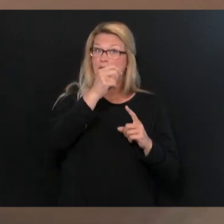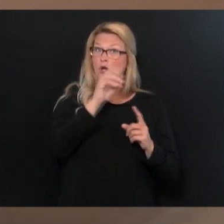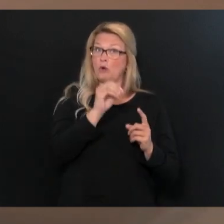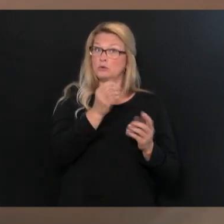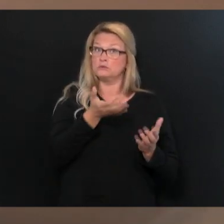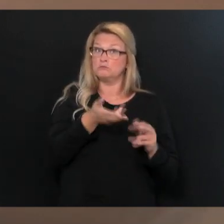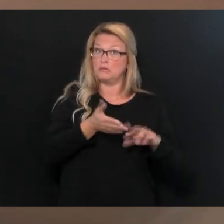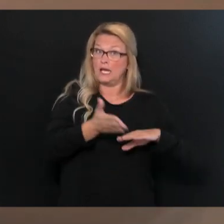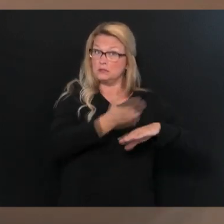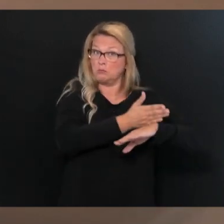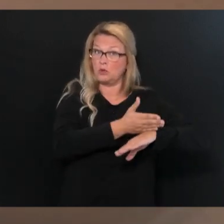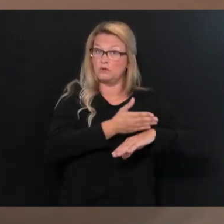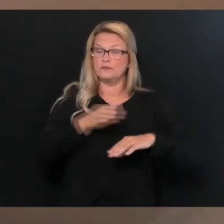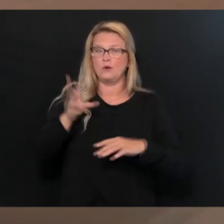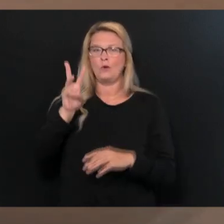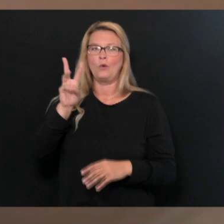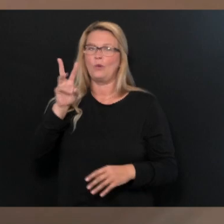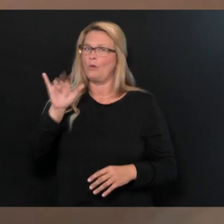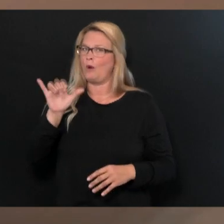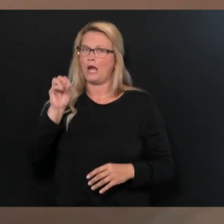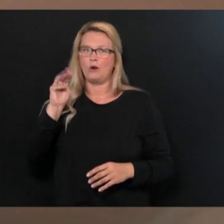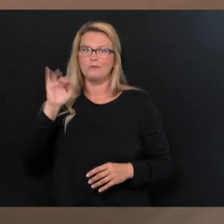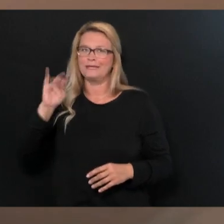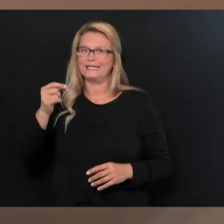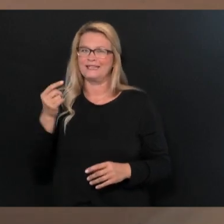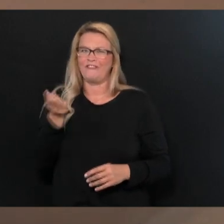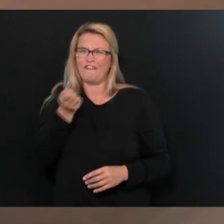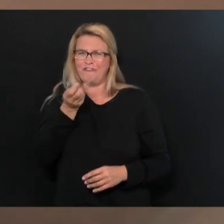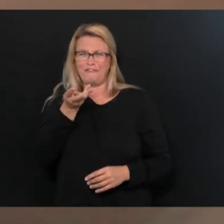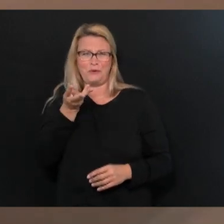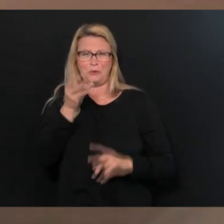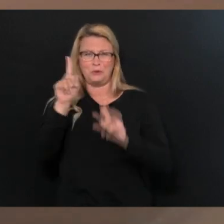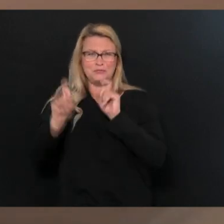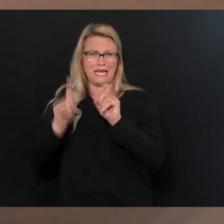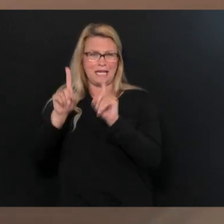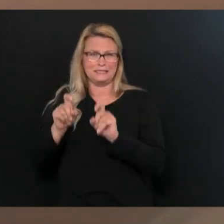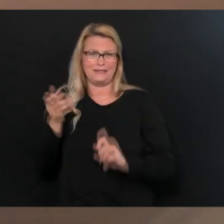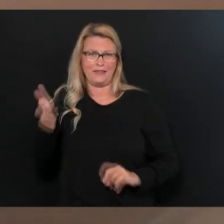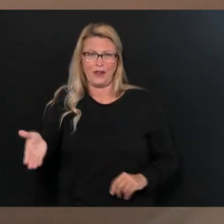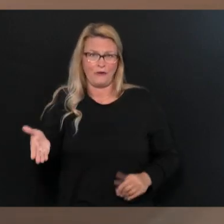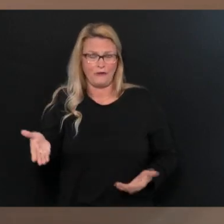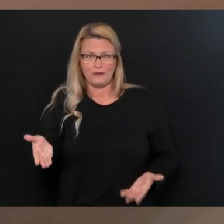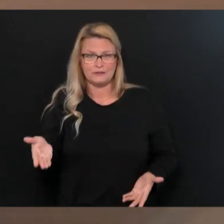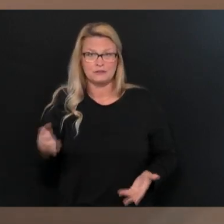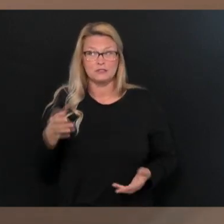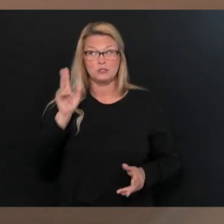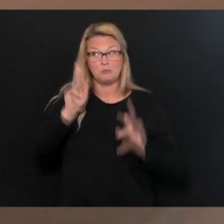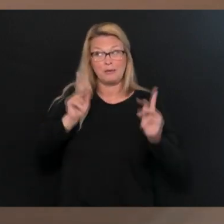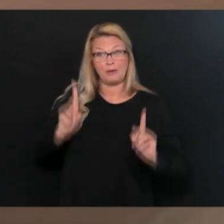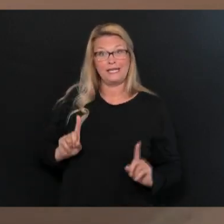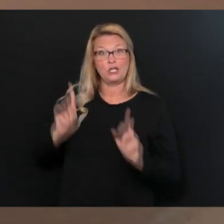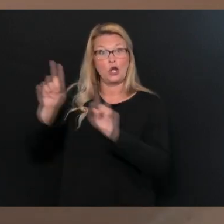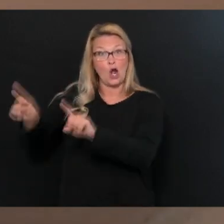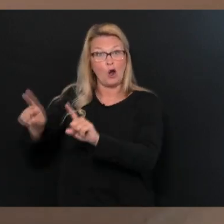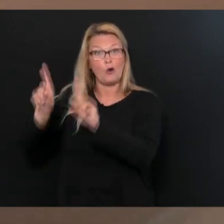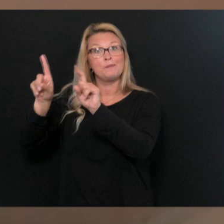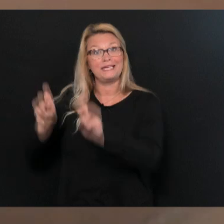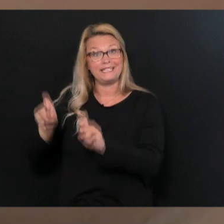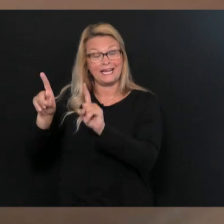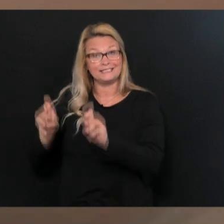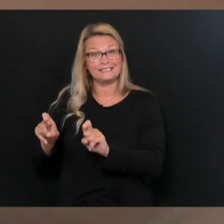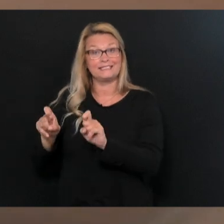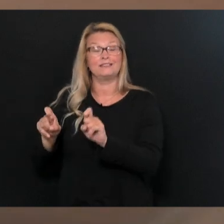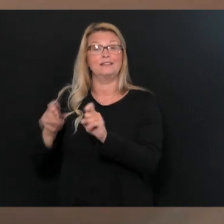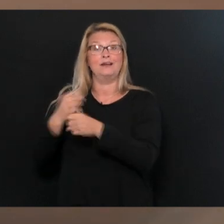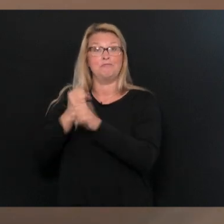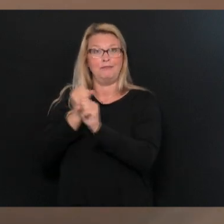Wyoming County still had very few tests done. And so by getting people to really go out and be tested and make